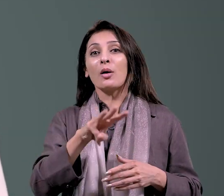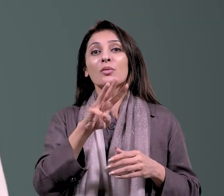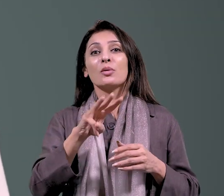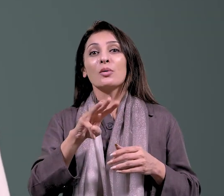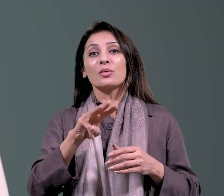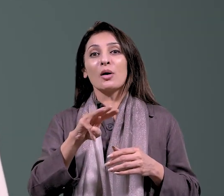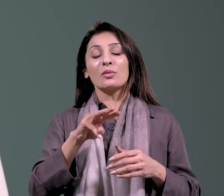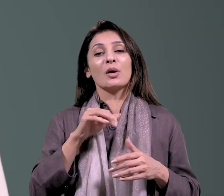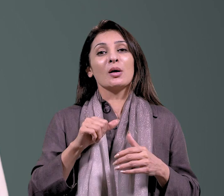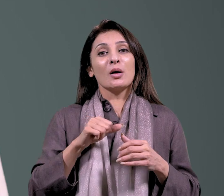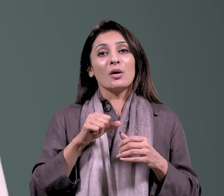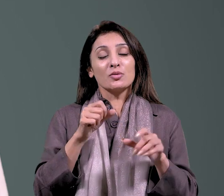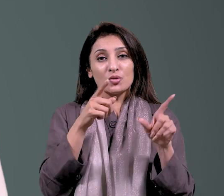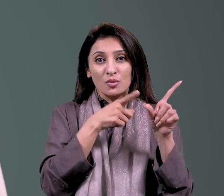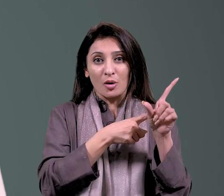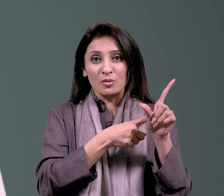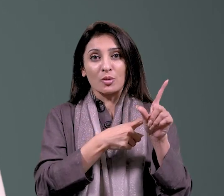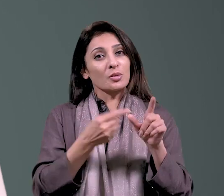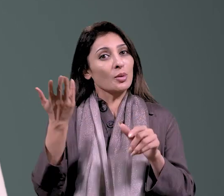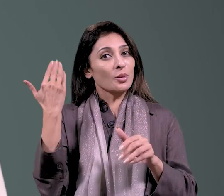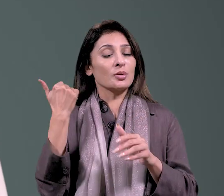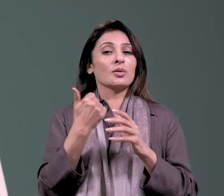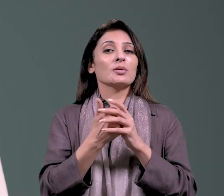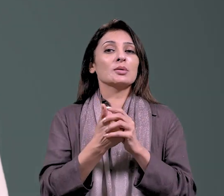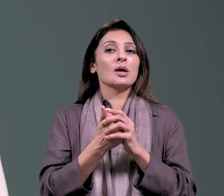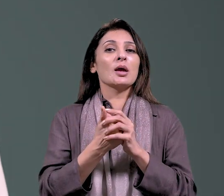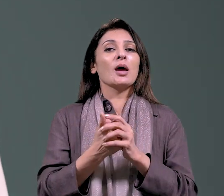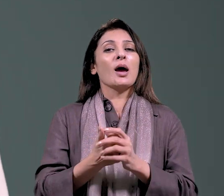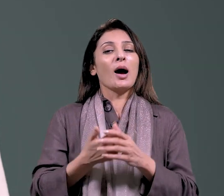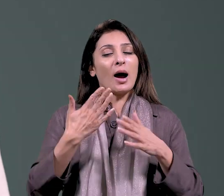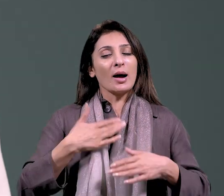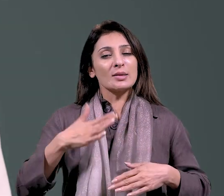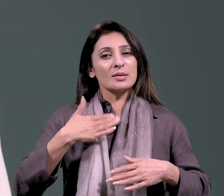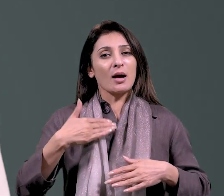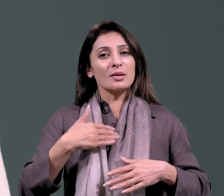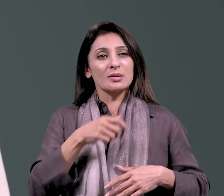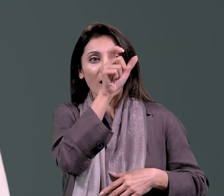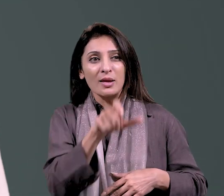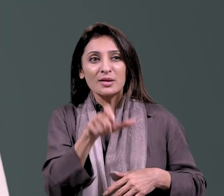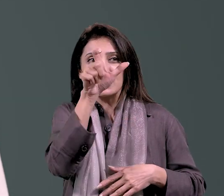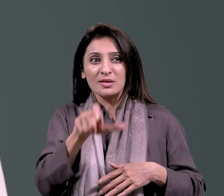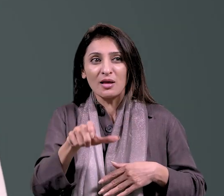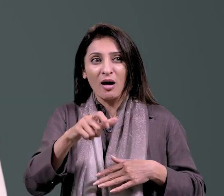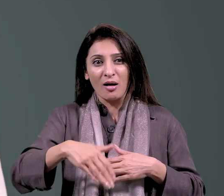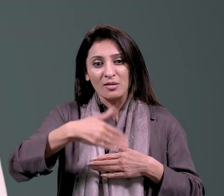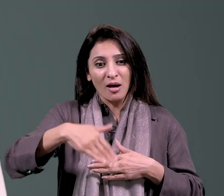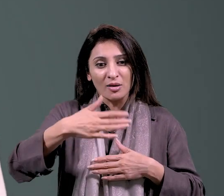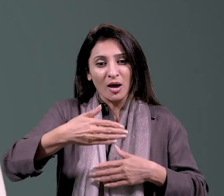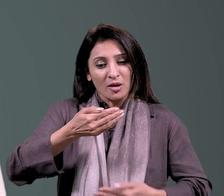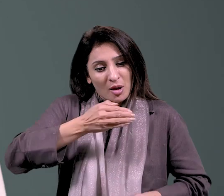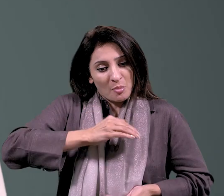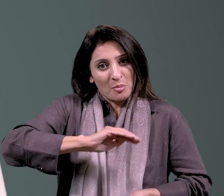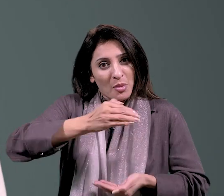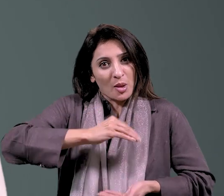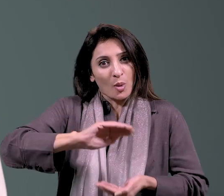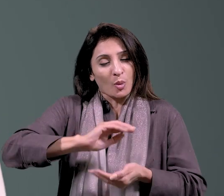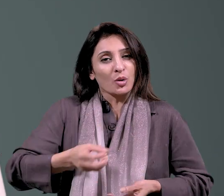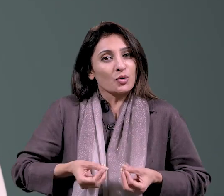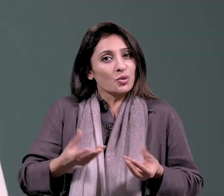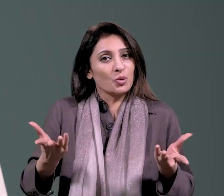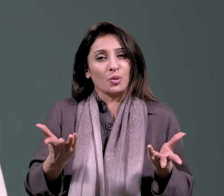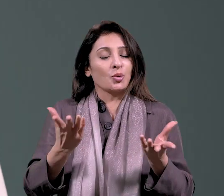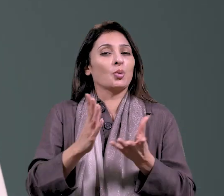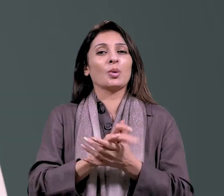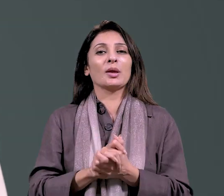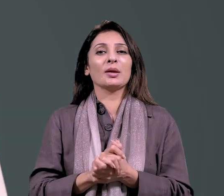ago, evolution made you appear on the scene. You see, you were only born yesterday, in